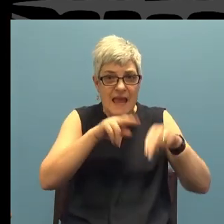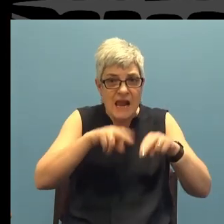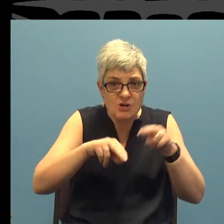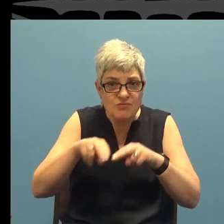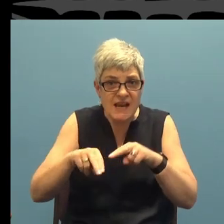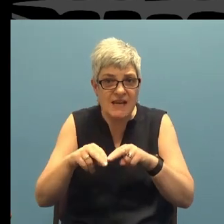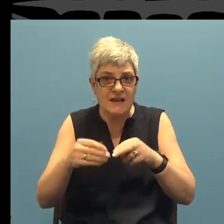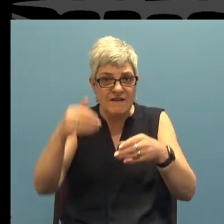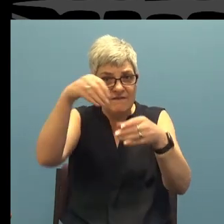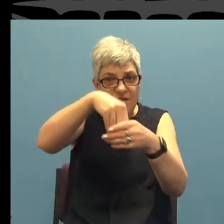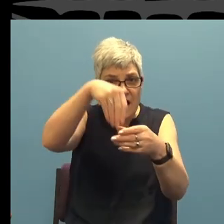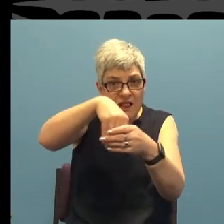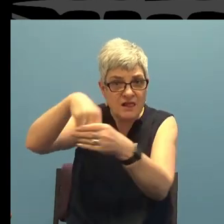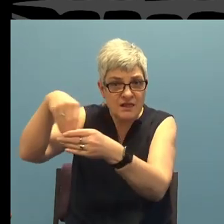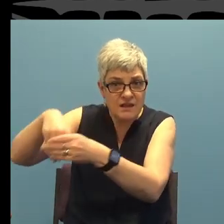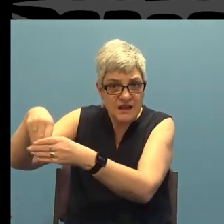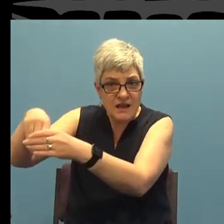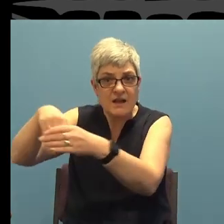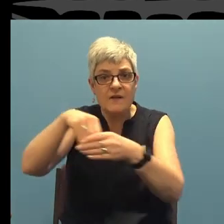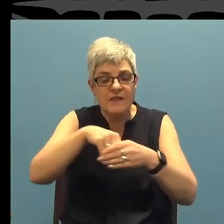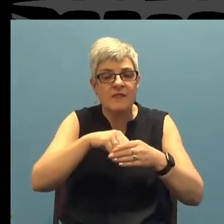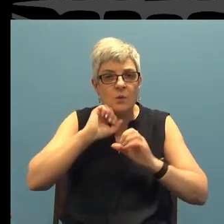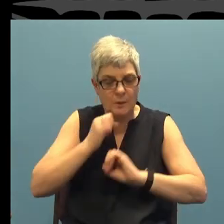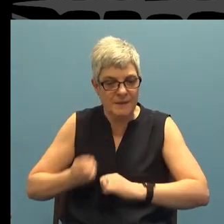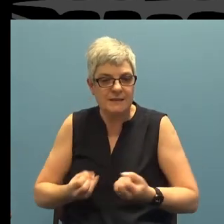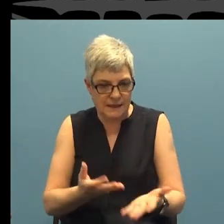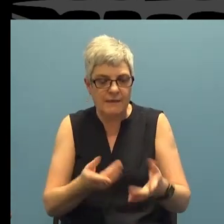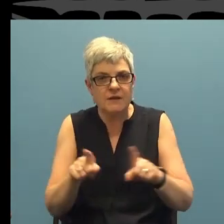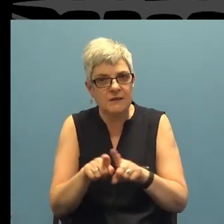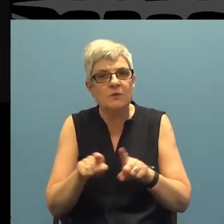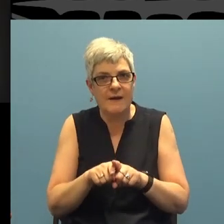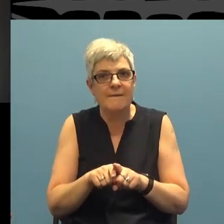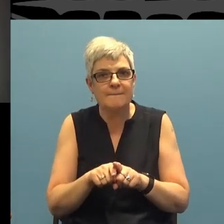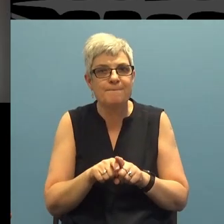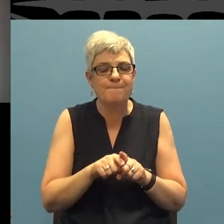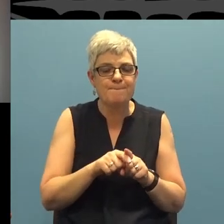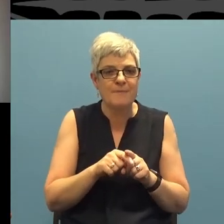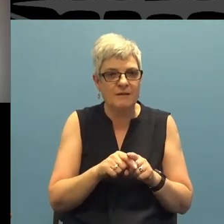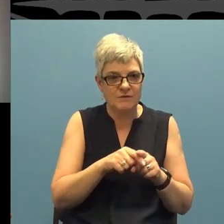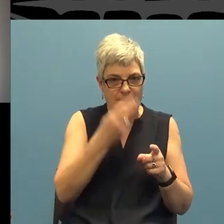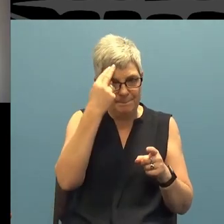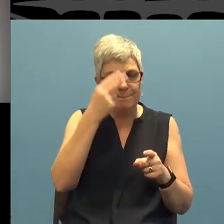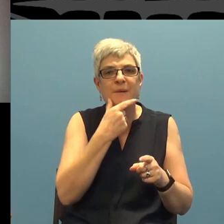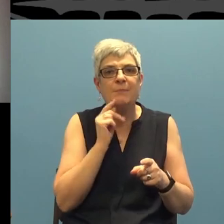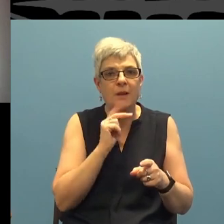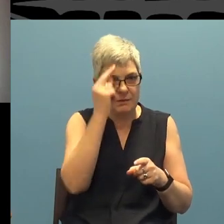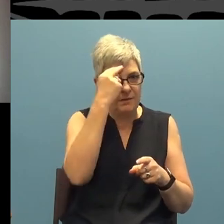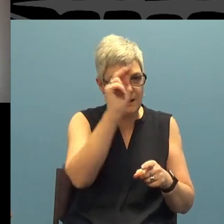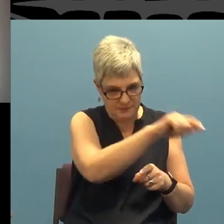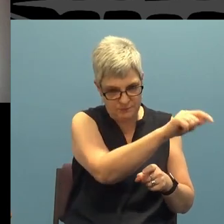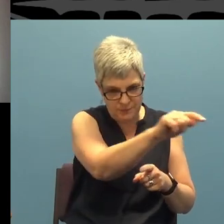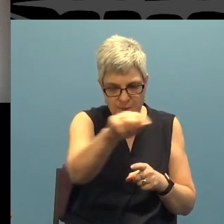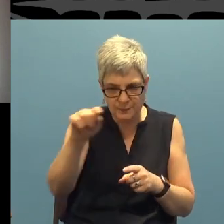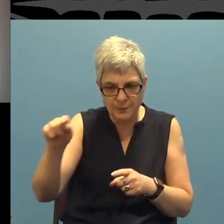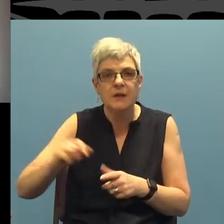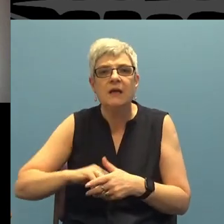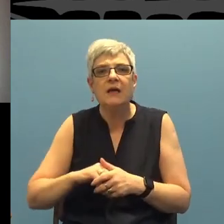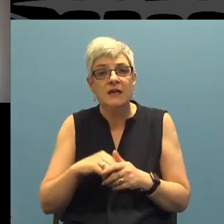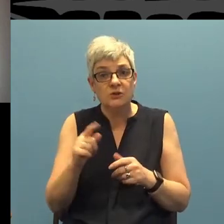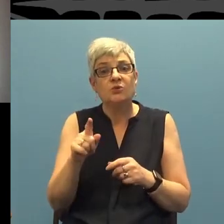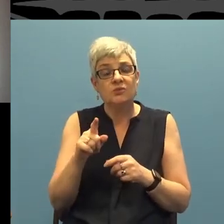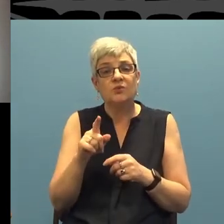and going to be delivering the bags to the nominated people. But all in all, it's